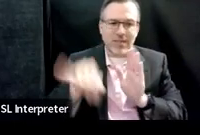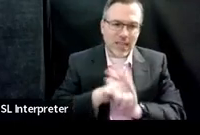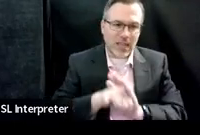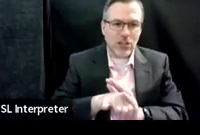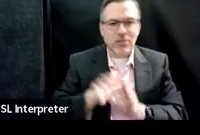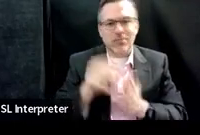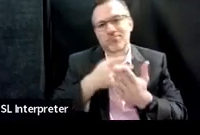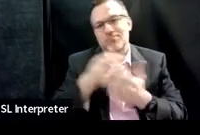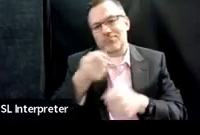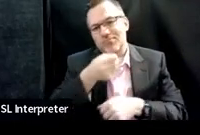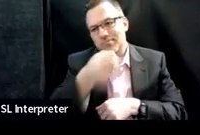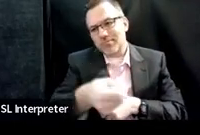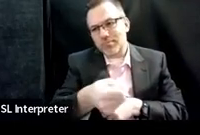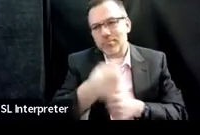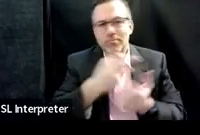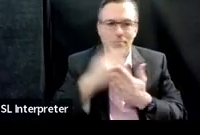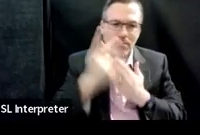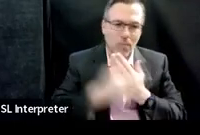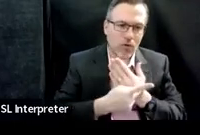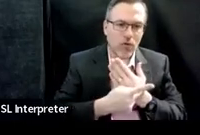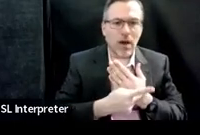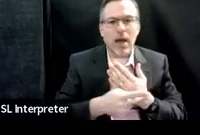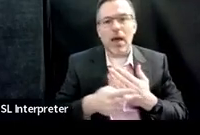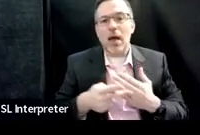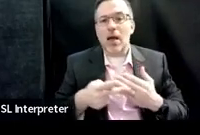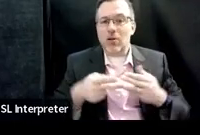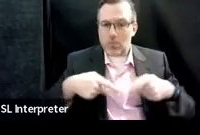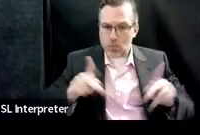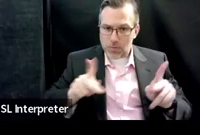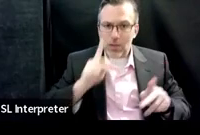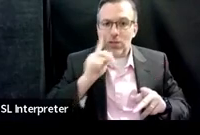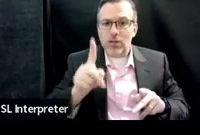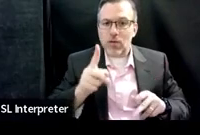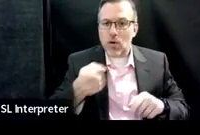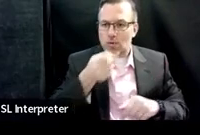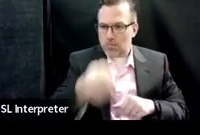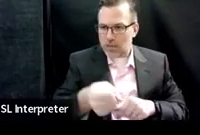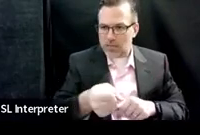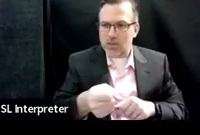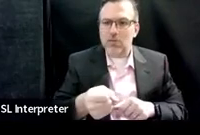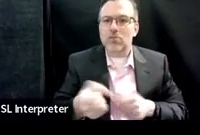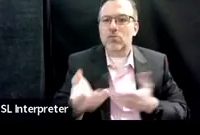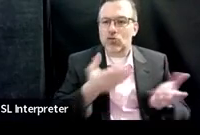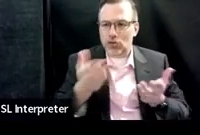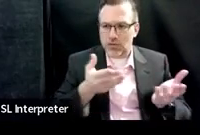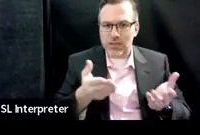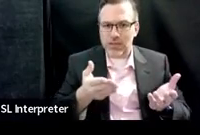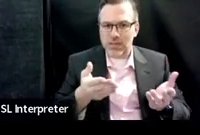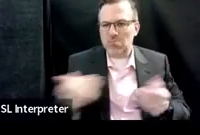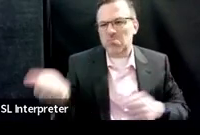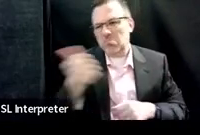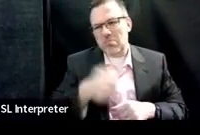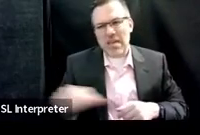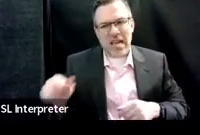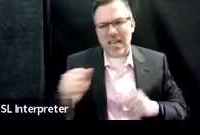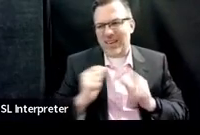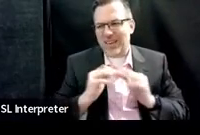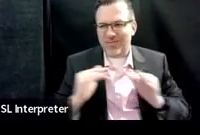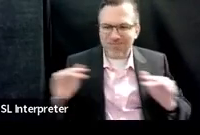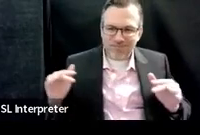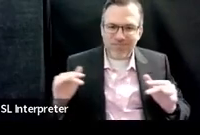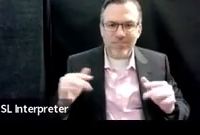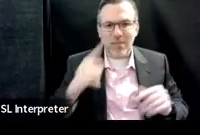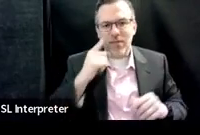placement, the consent for initial placement of services, or any other things that apply to